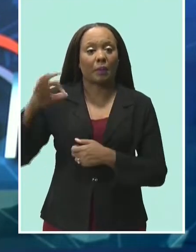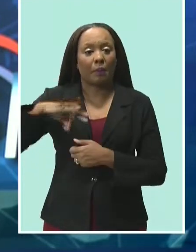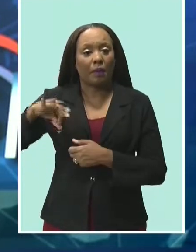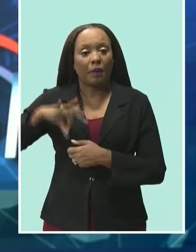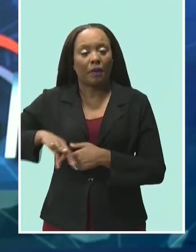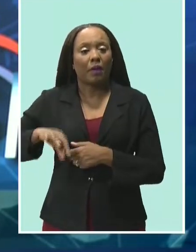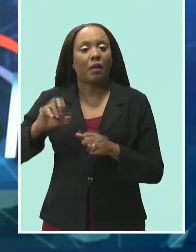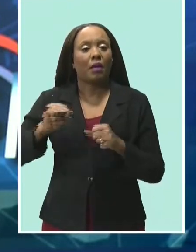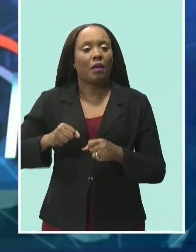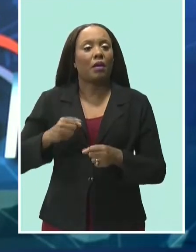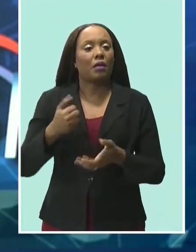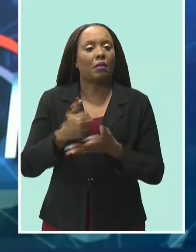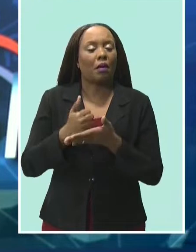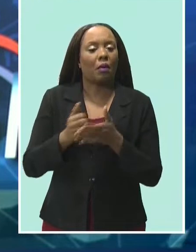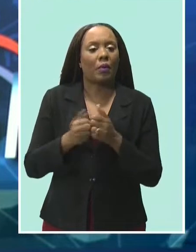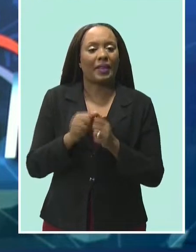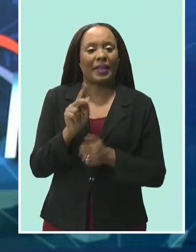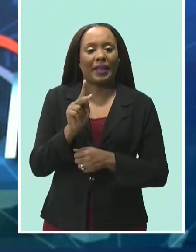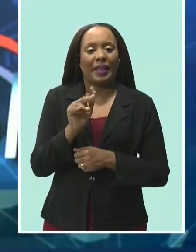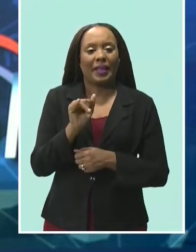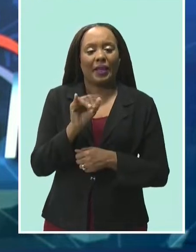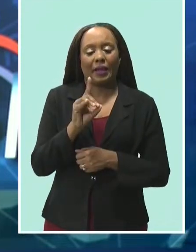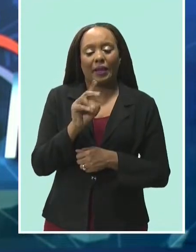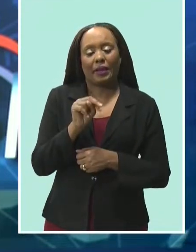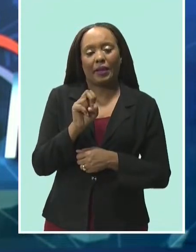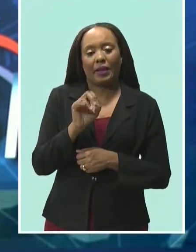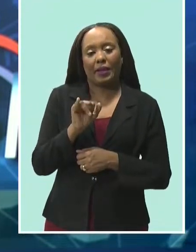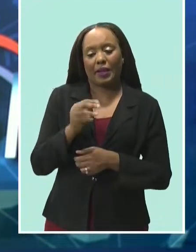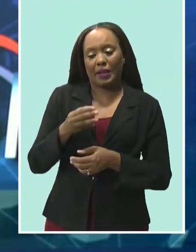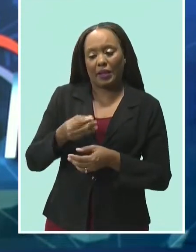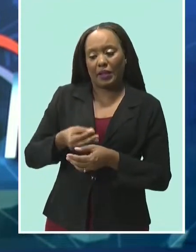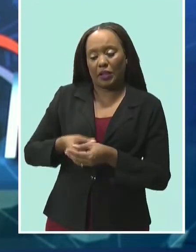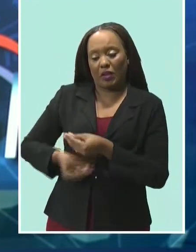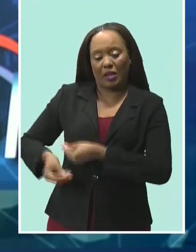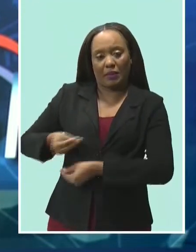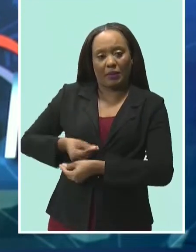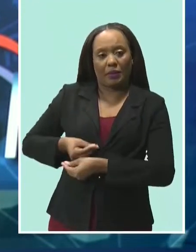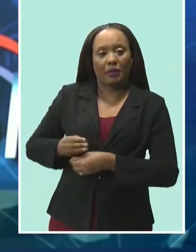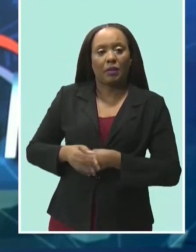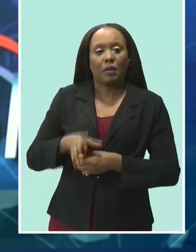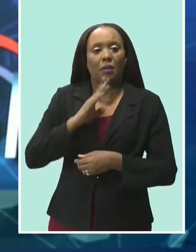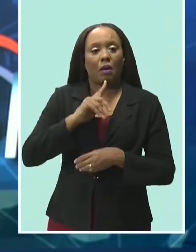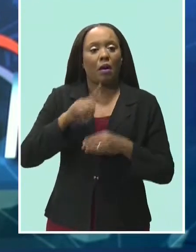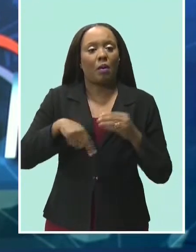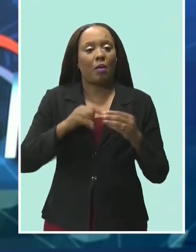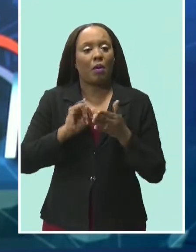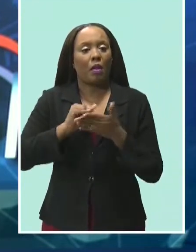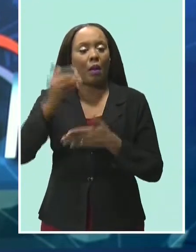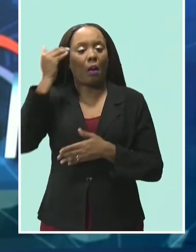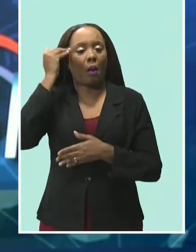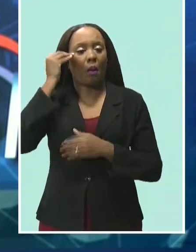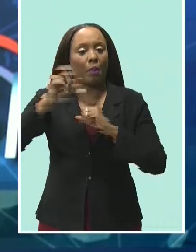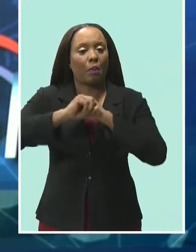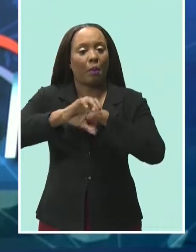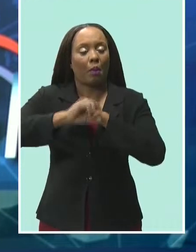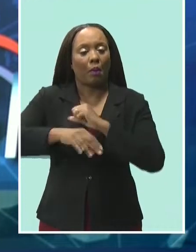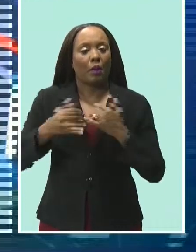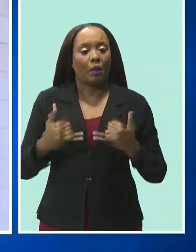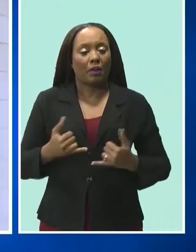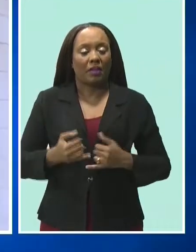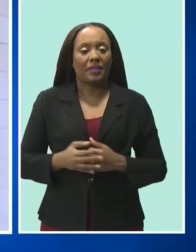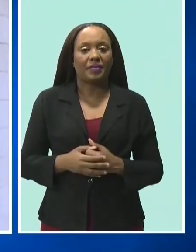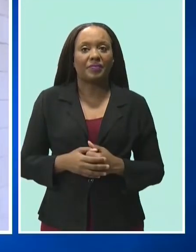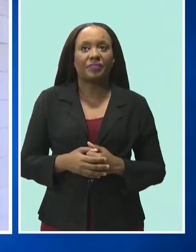kidney transplants. She was speaking on the sidelines of the Rotary Club of Barbados Donor Awareness Campaign earlier today.